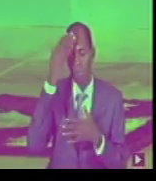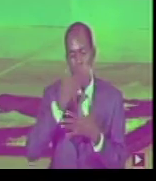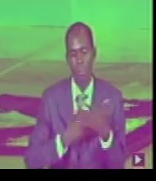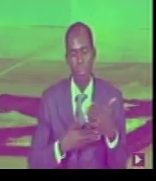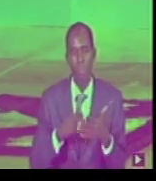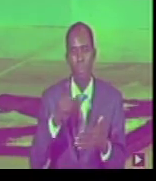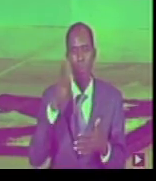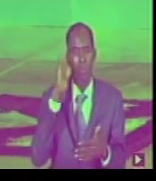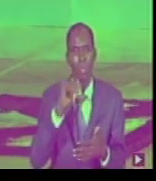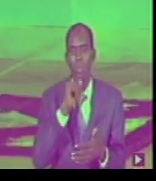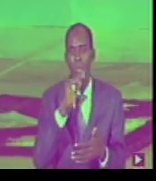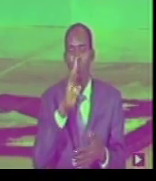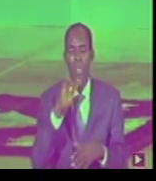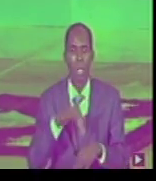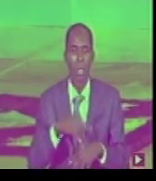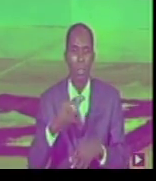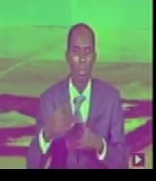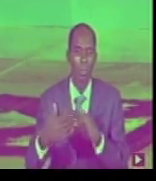at the back.